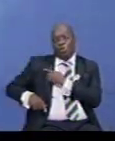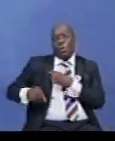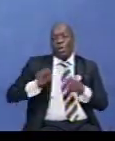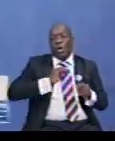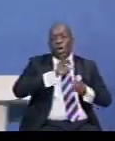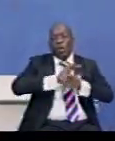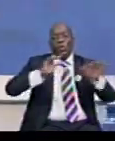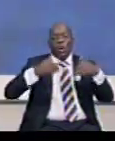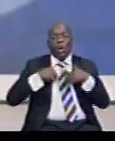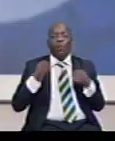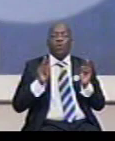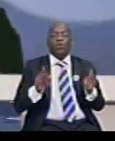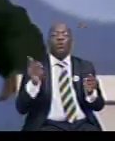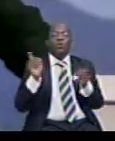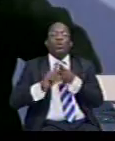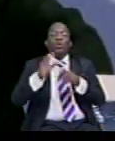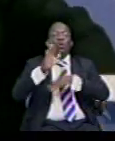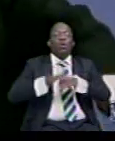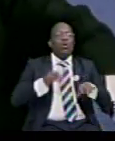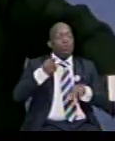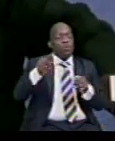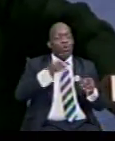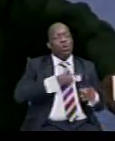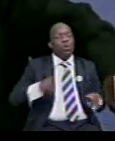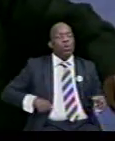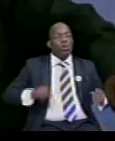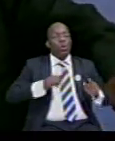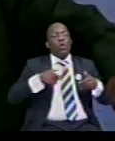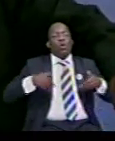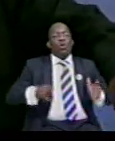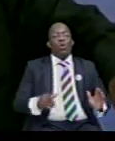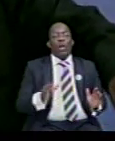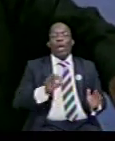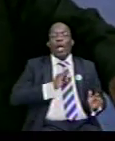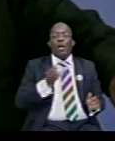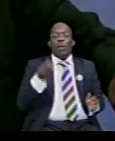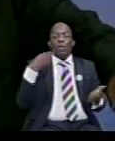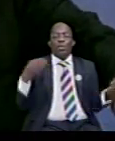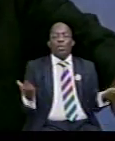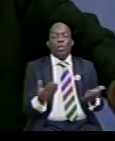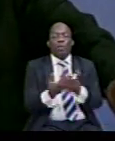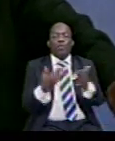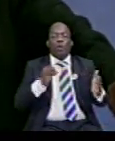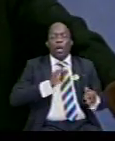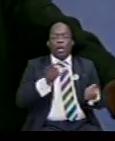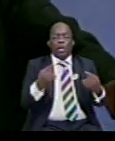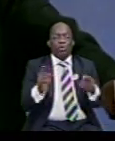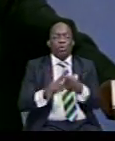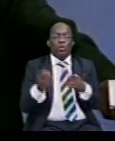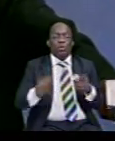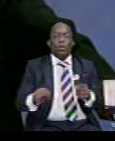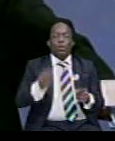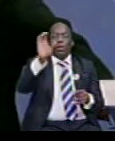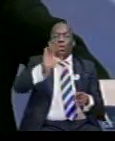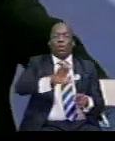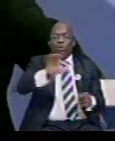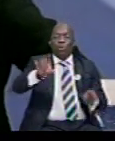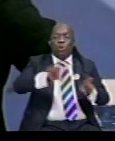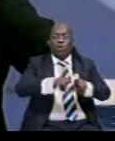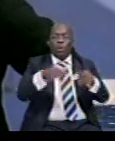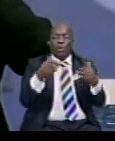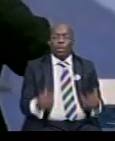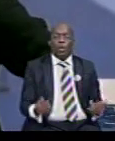opportunity to call you Lord while I was still here before I came to the cross, but now here on the cross, as